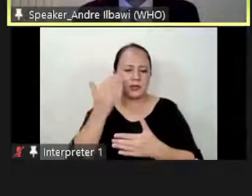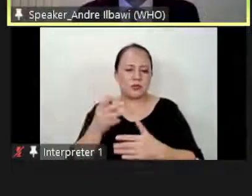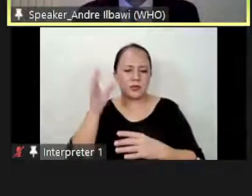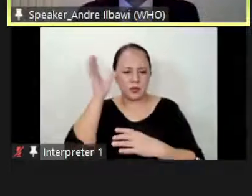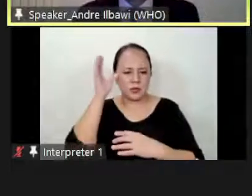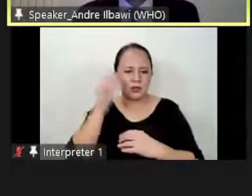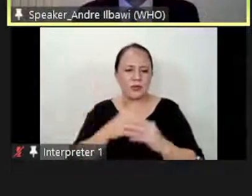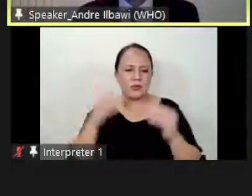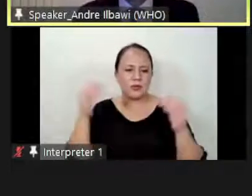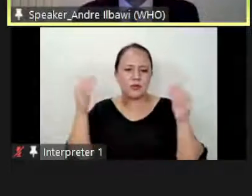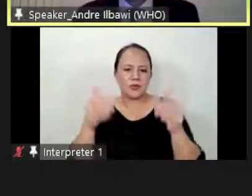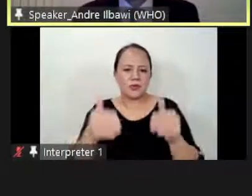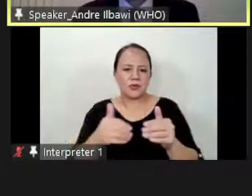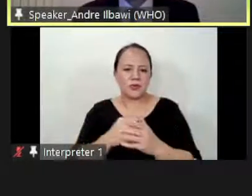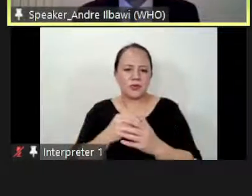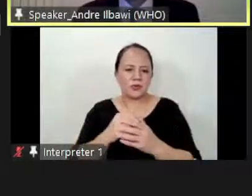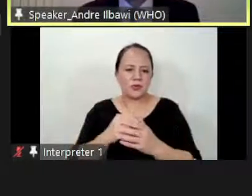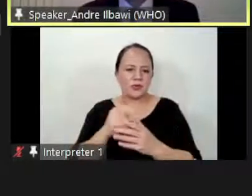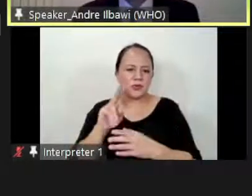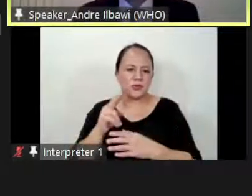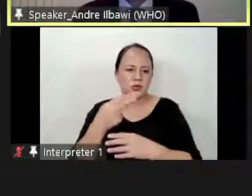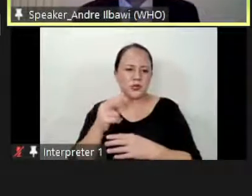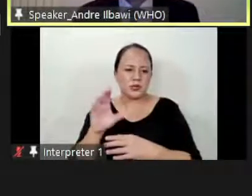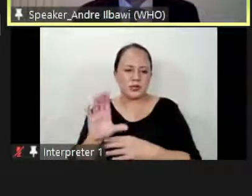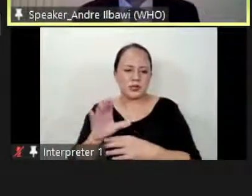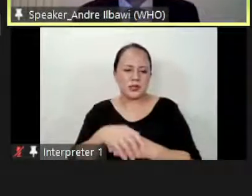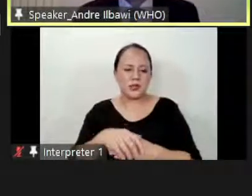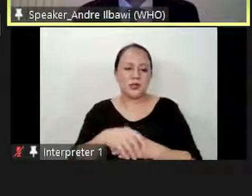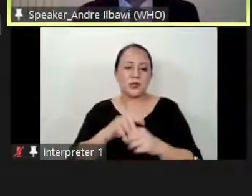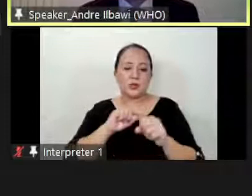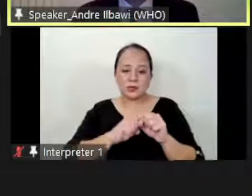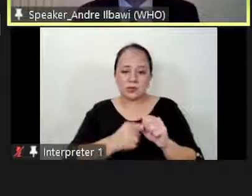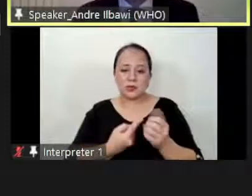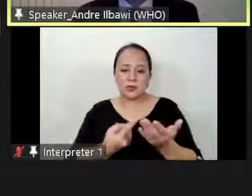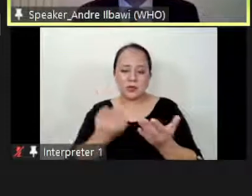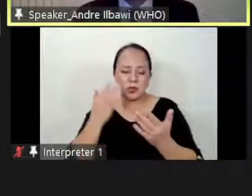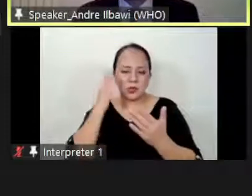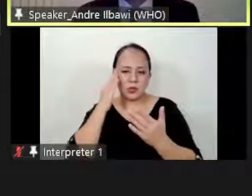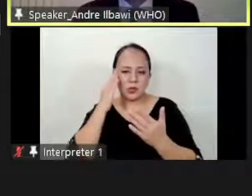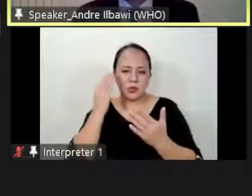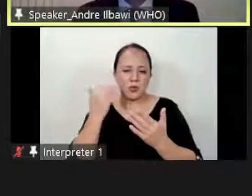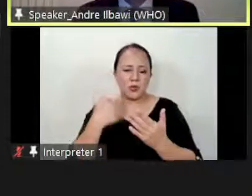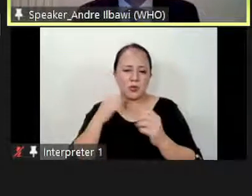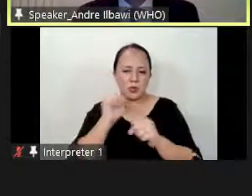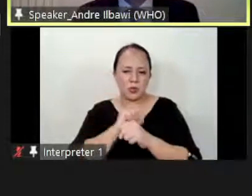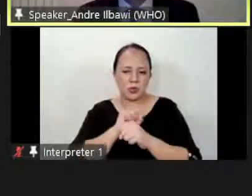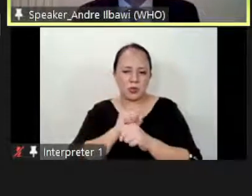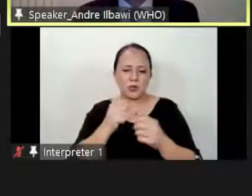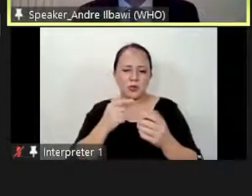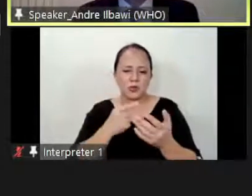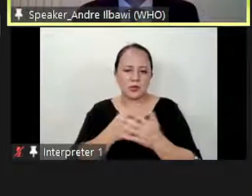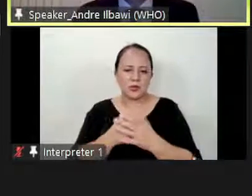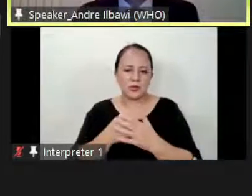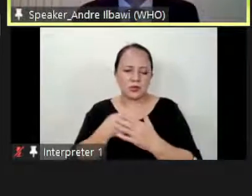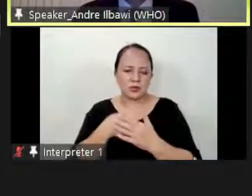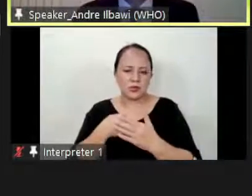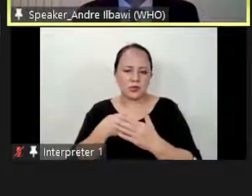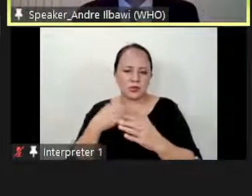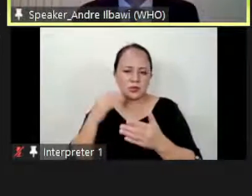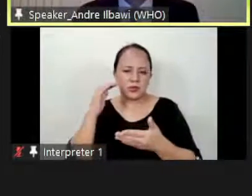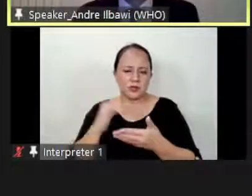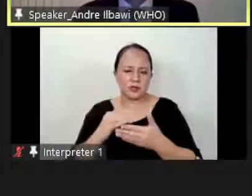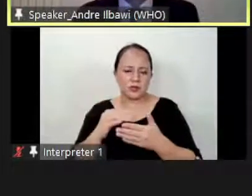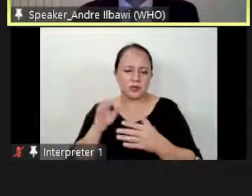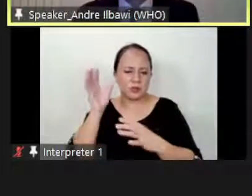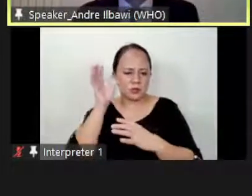To focus on UHC. UHC is the driving principle because we know it can work, and we in fact know that it reduces mortality from